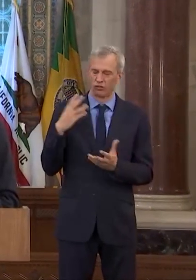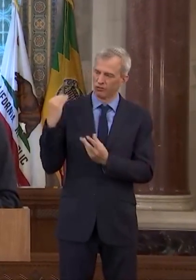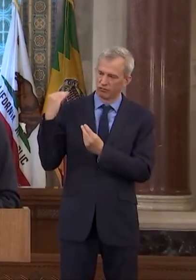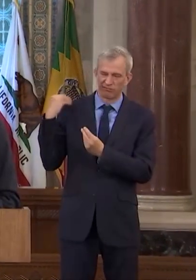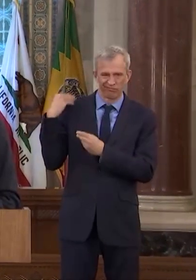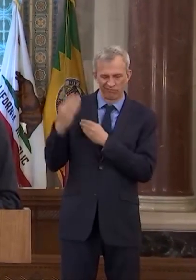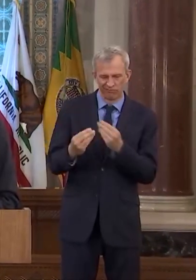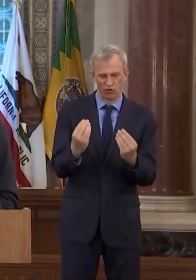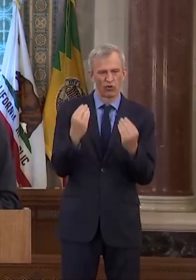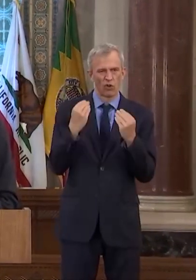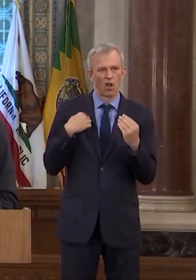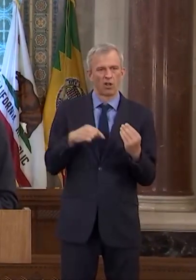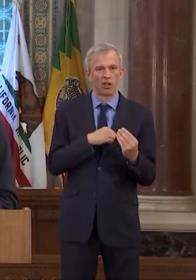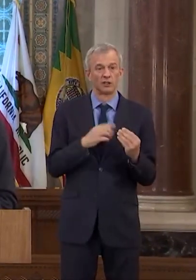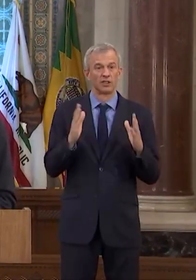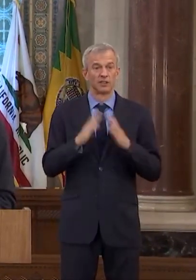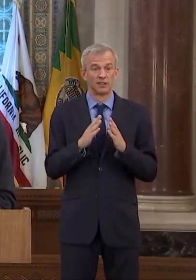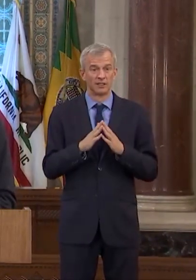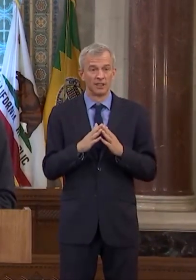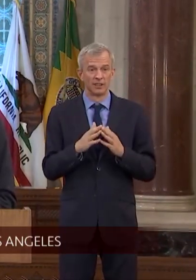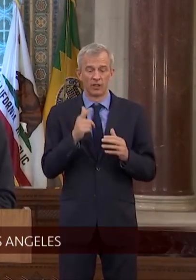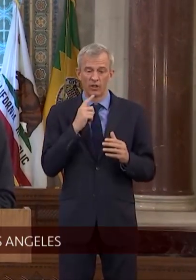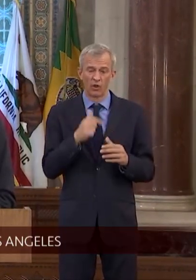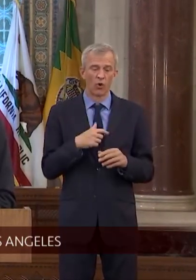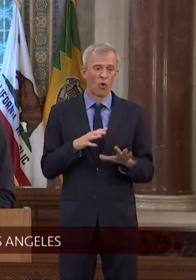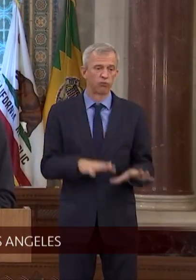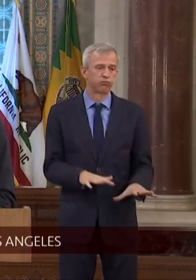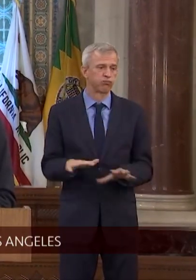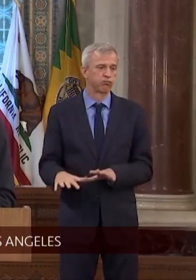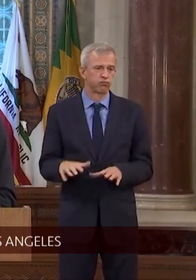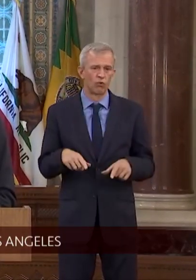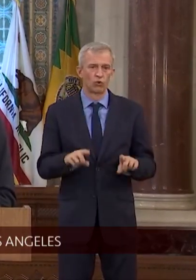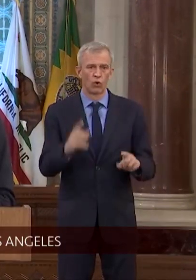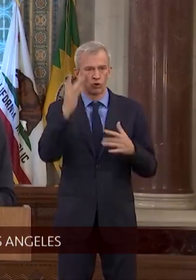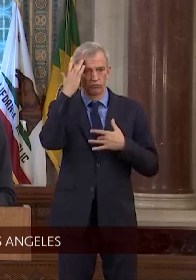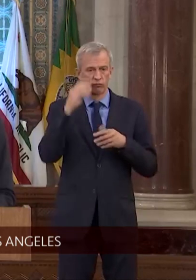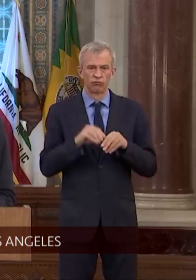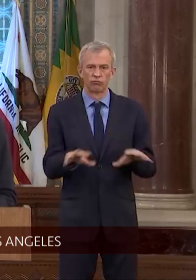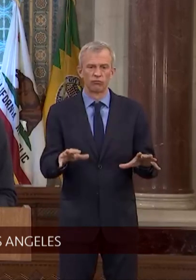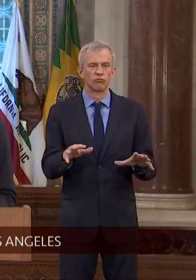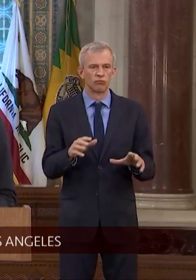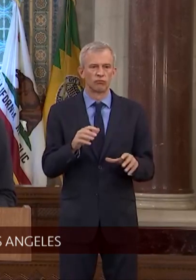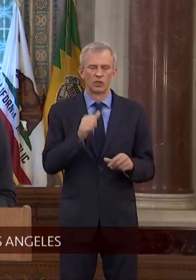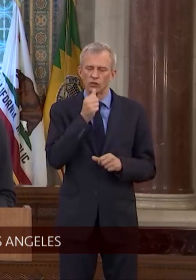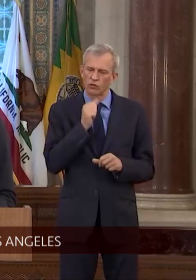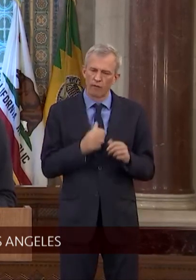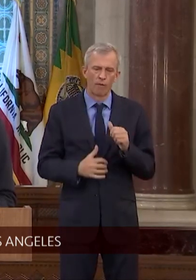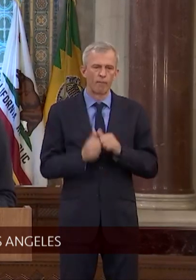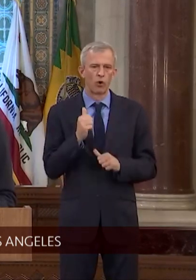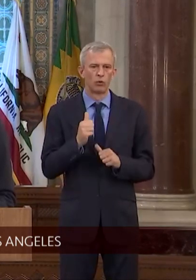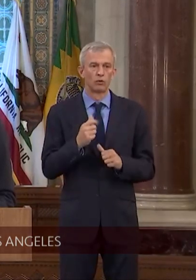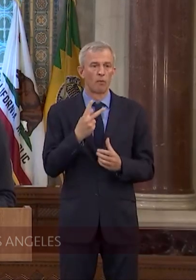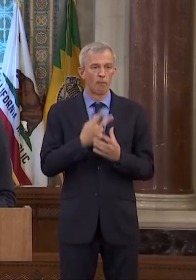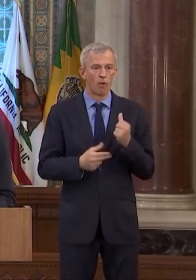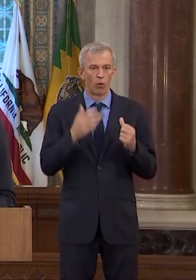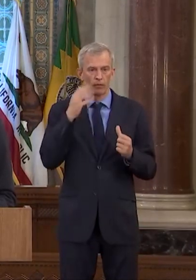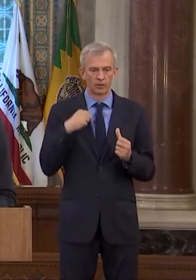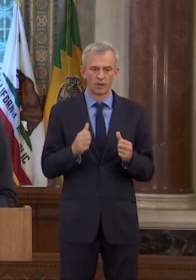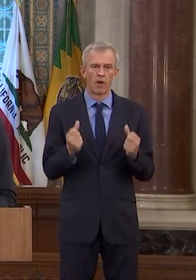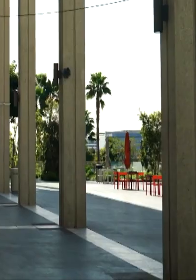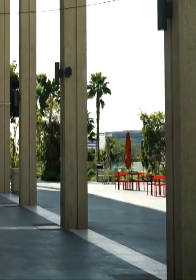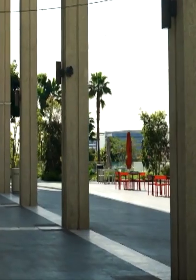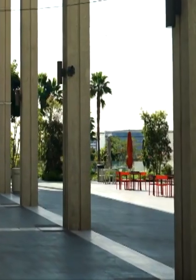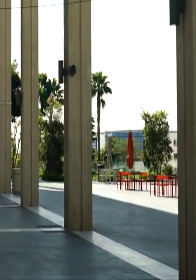the cities that acted the slowest during pandemics suffered the most in the toll paid both in lives and